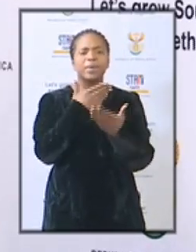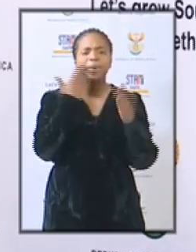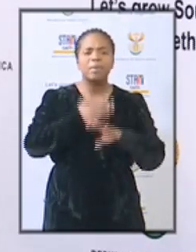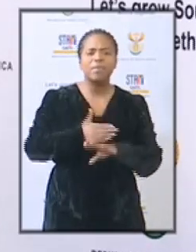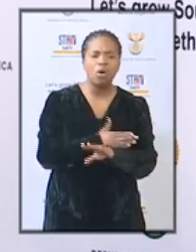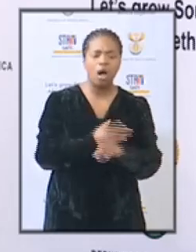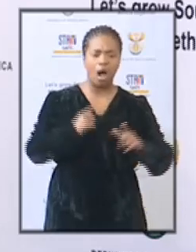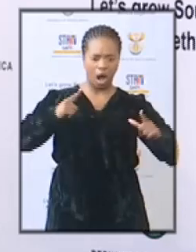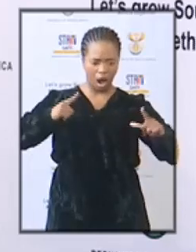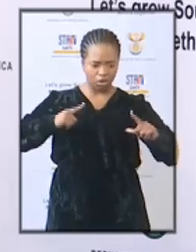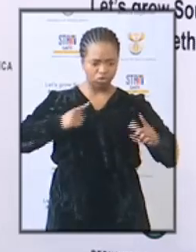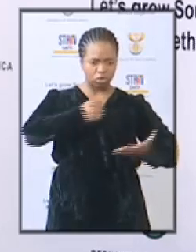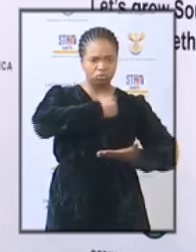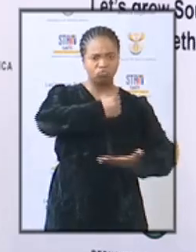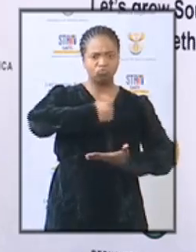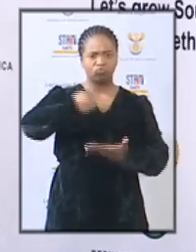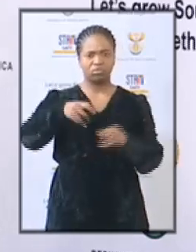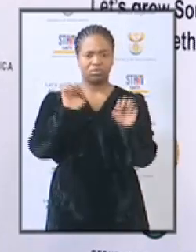imperative in the sector.